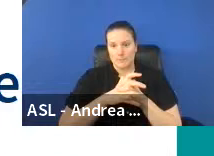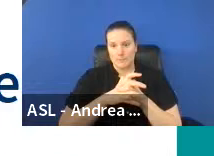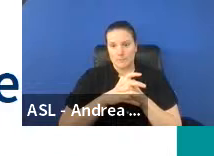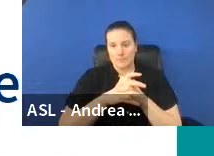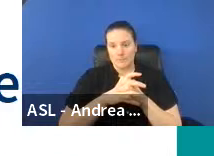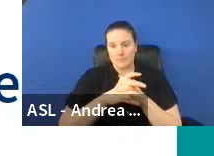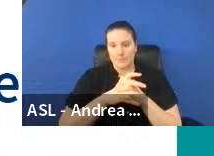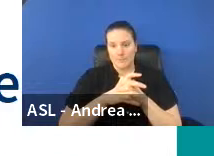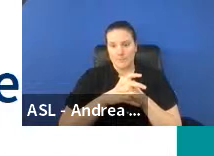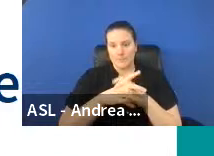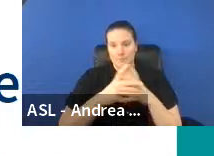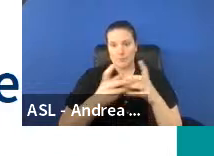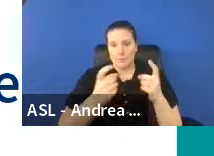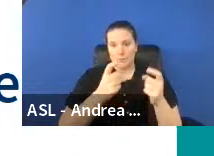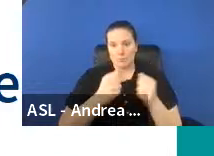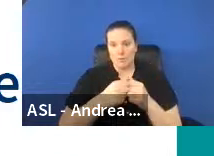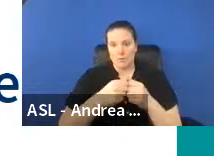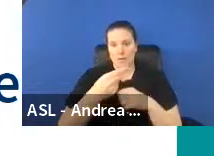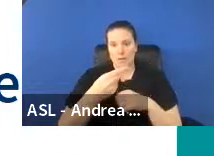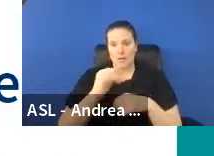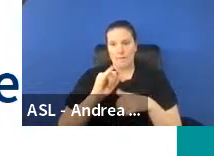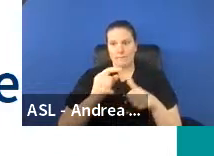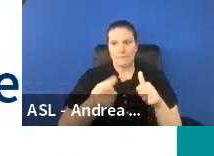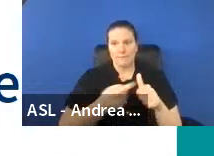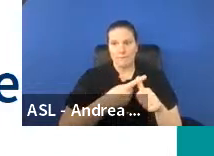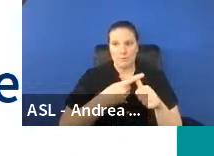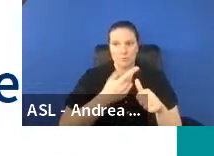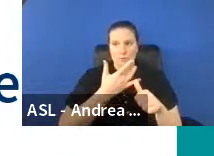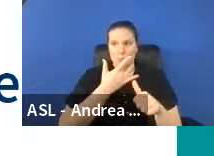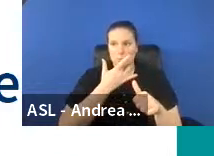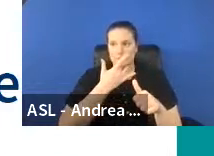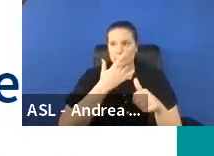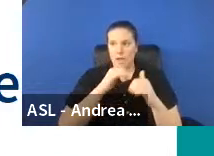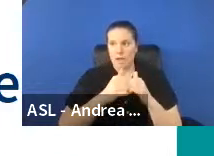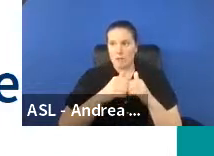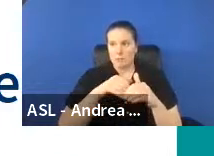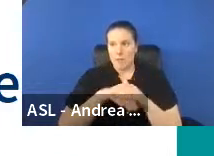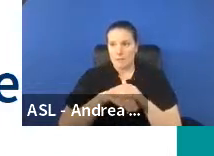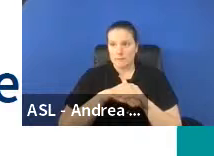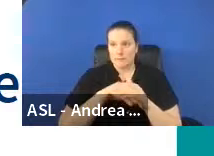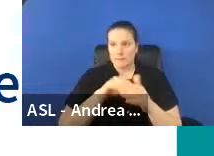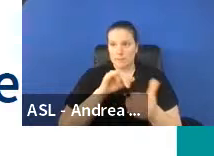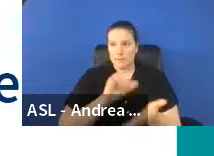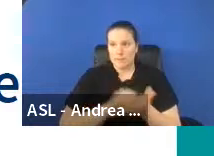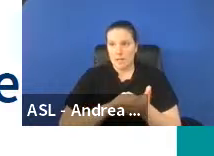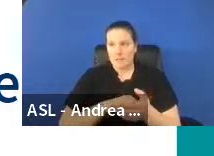The questions around Hayden Island first asked, what's your preference for how to access Hayden Island?